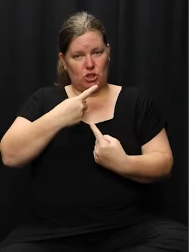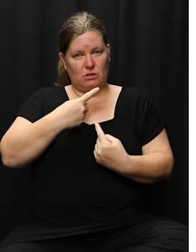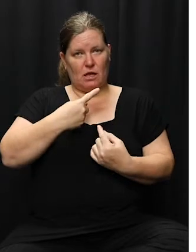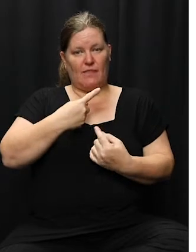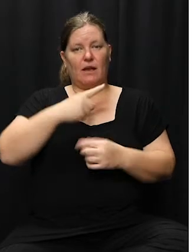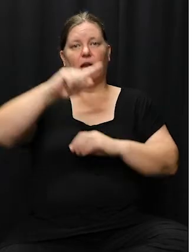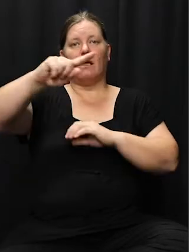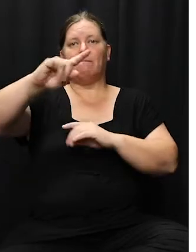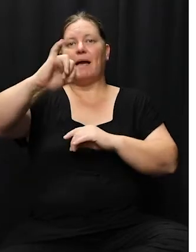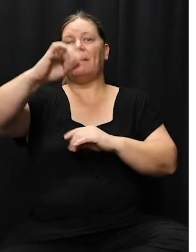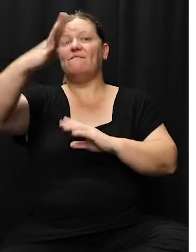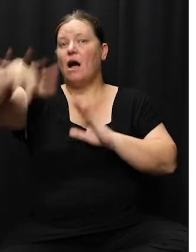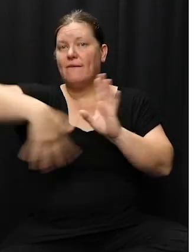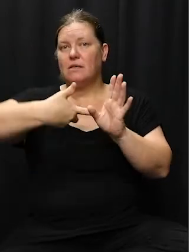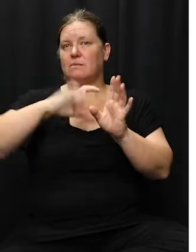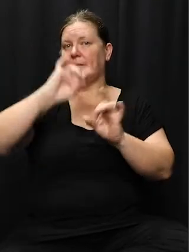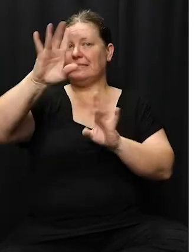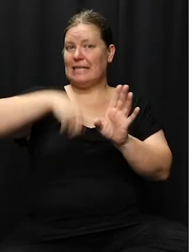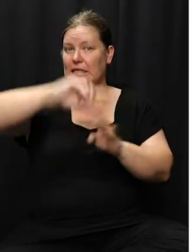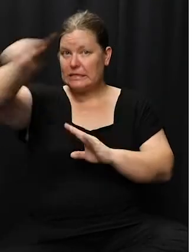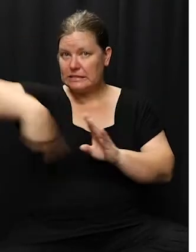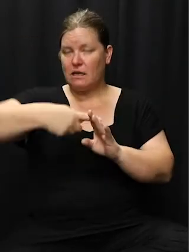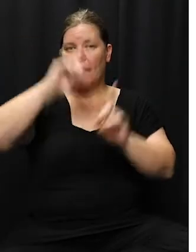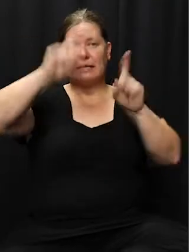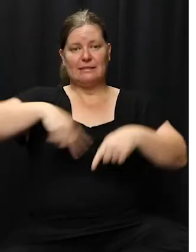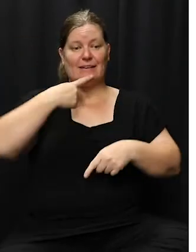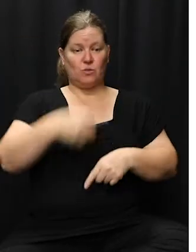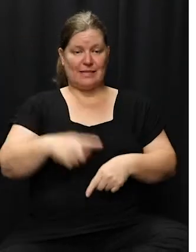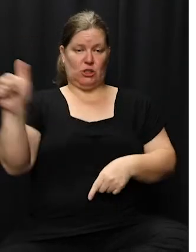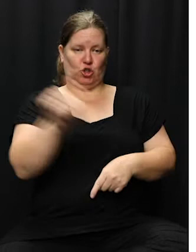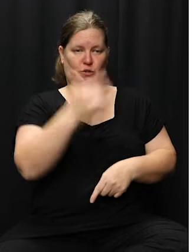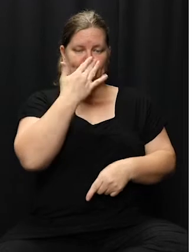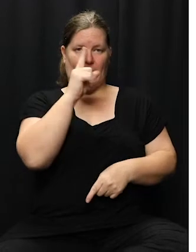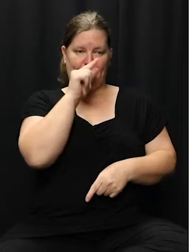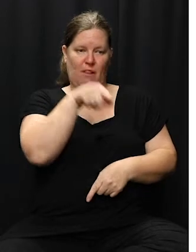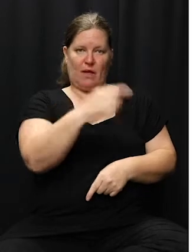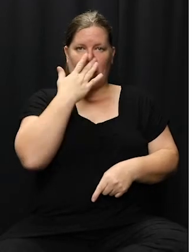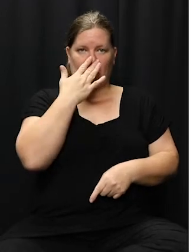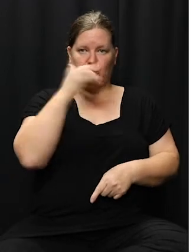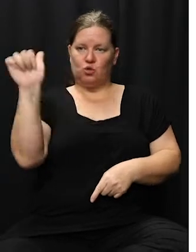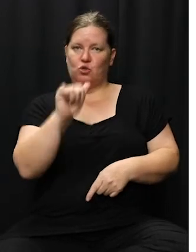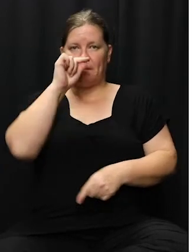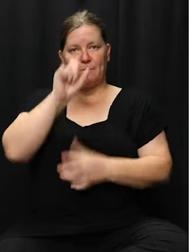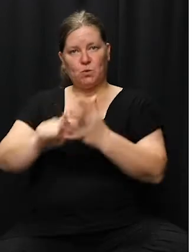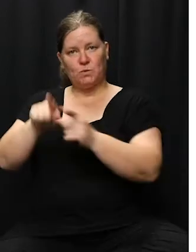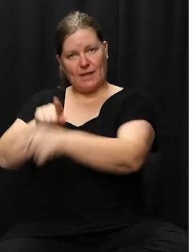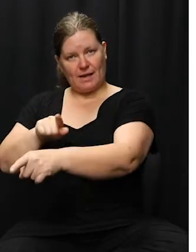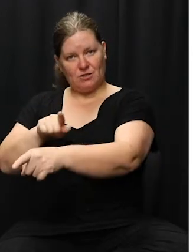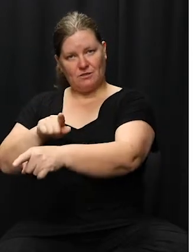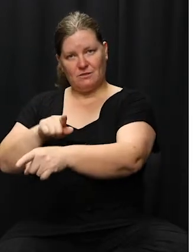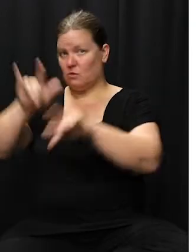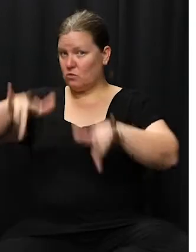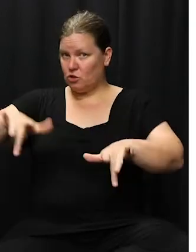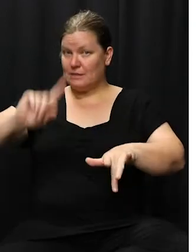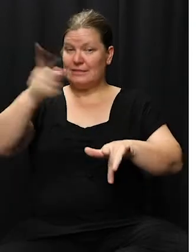it's a good way to collect that information. Maybe in 5 years or 10 years, I can start to say you should be able to do that by 5 or by